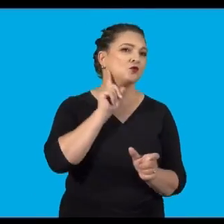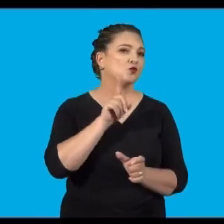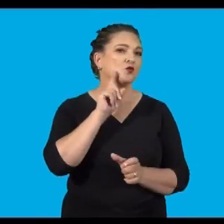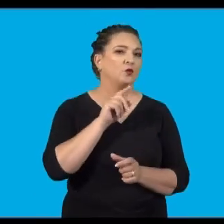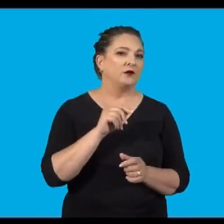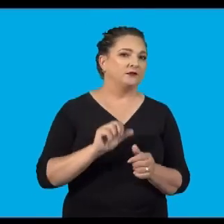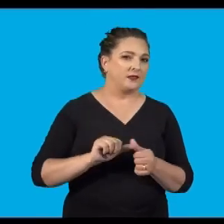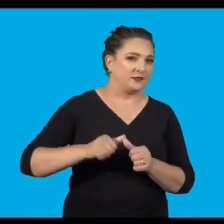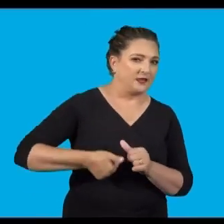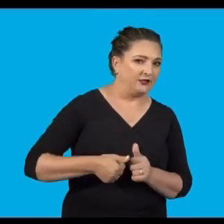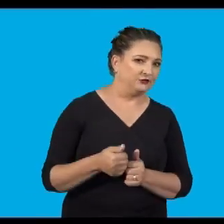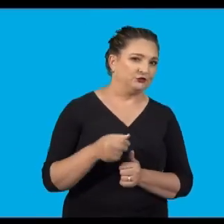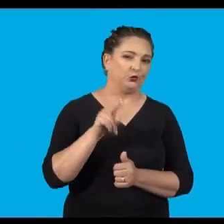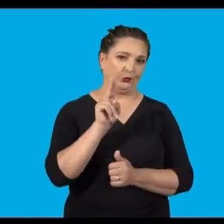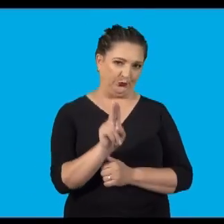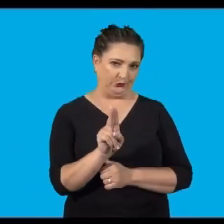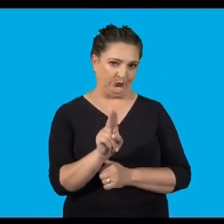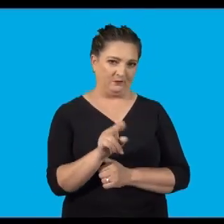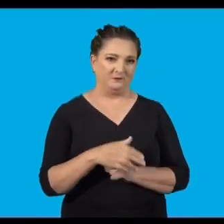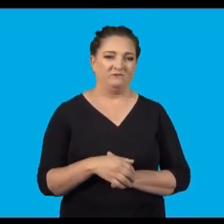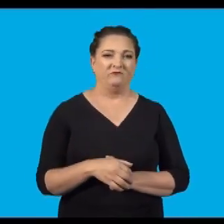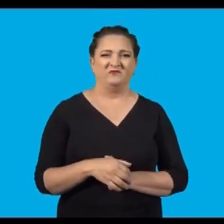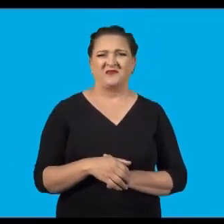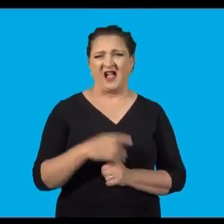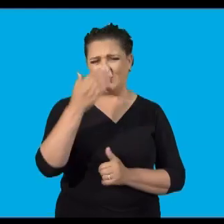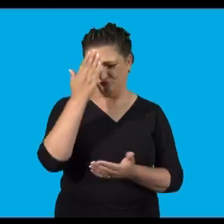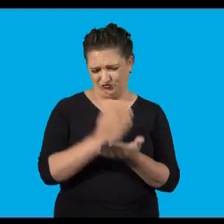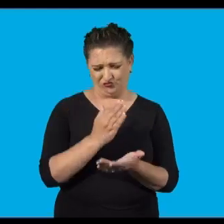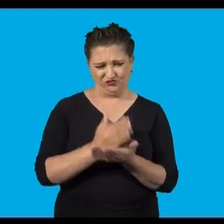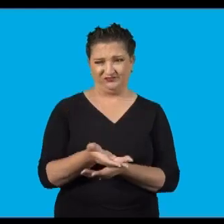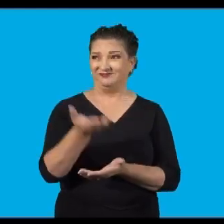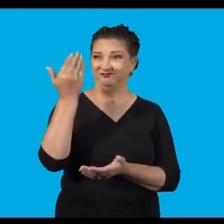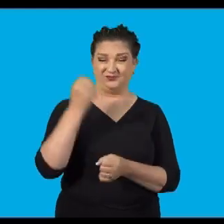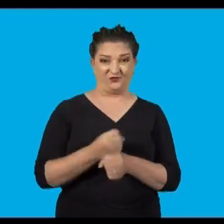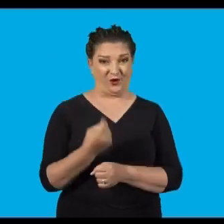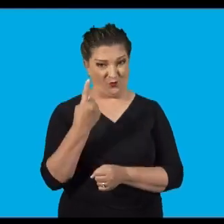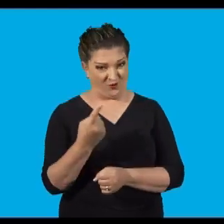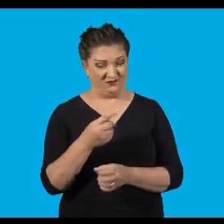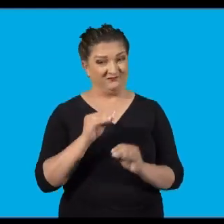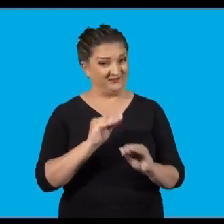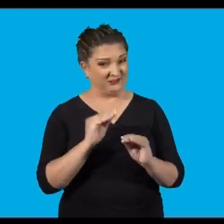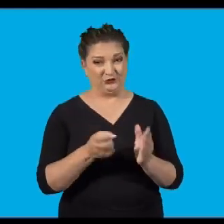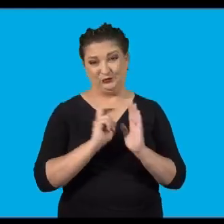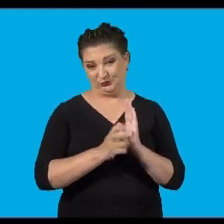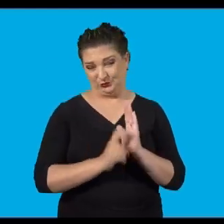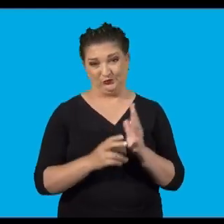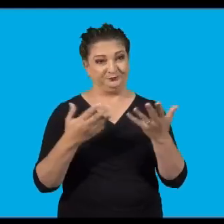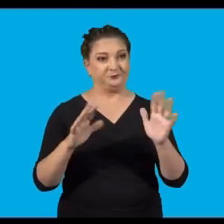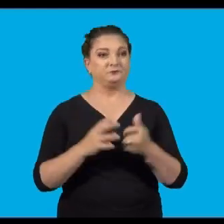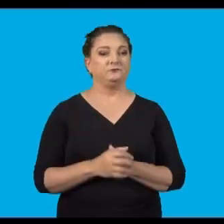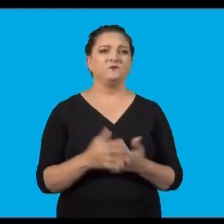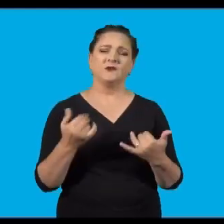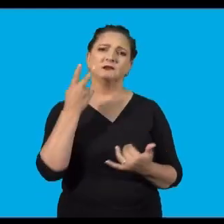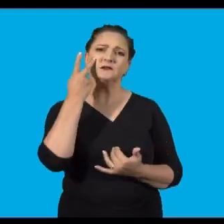followed by a U when we are spelling words. Now that little rule you learned since you were in grade 1. So let's see if we